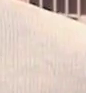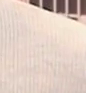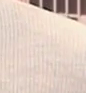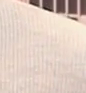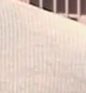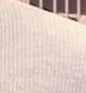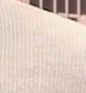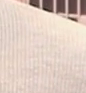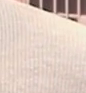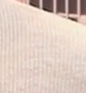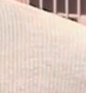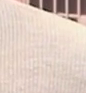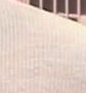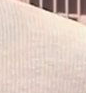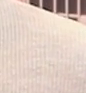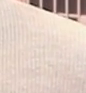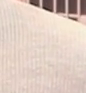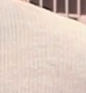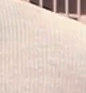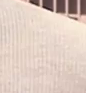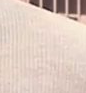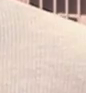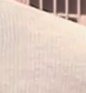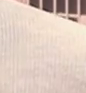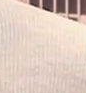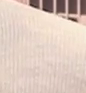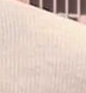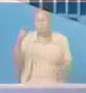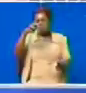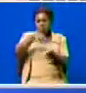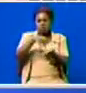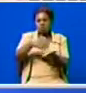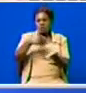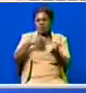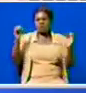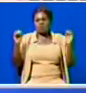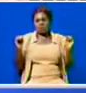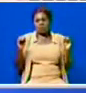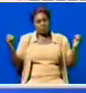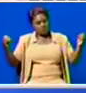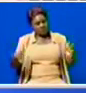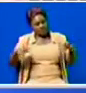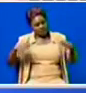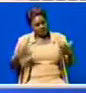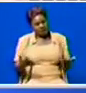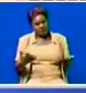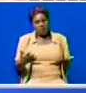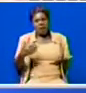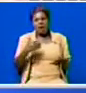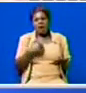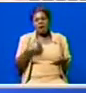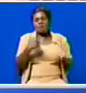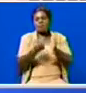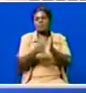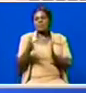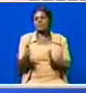I think Raila is a member of the executive without portfolio. Because clearly there are pegs that have come with it,